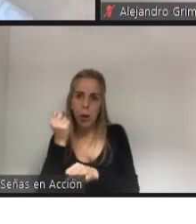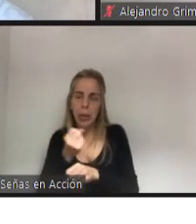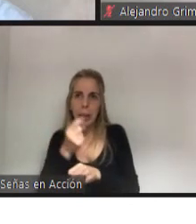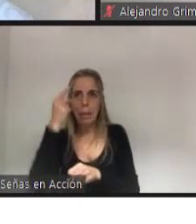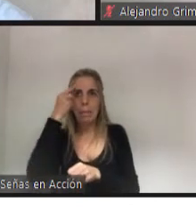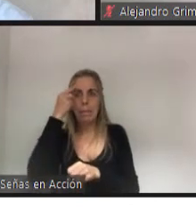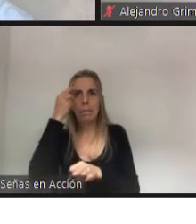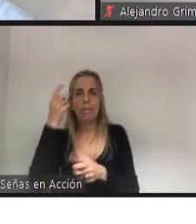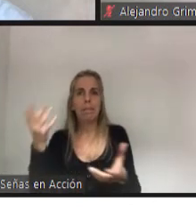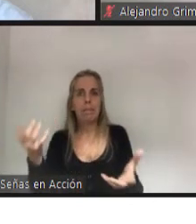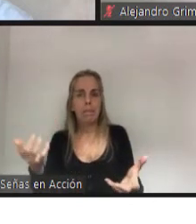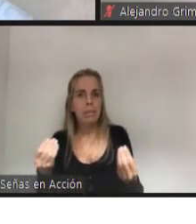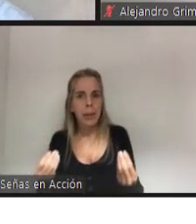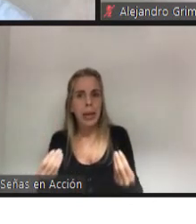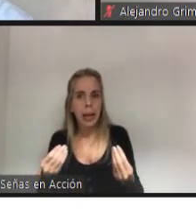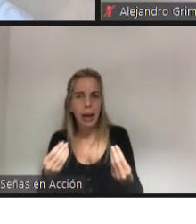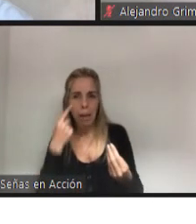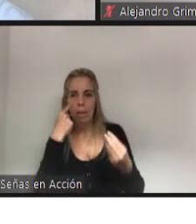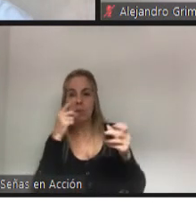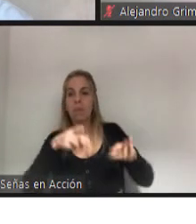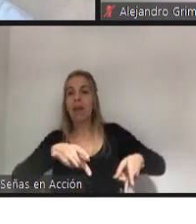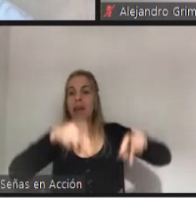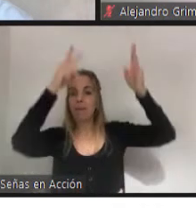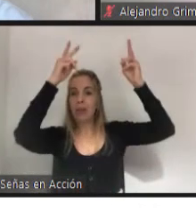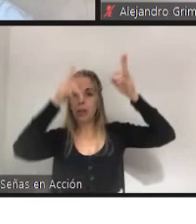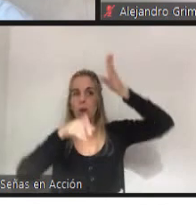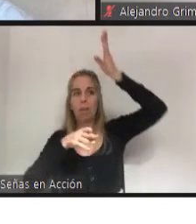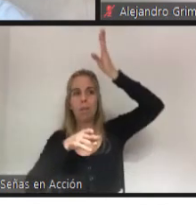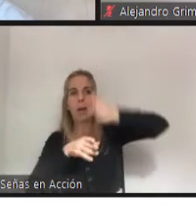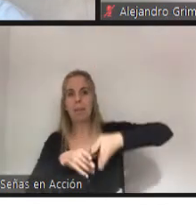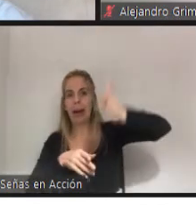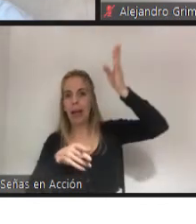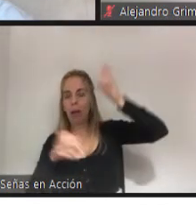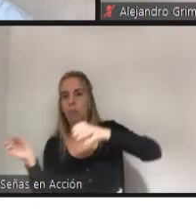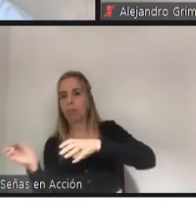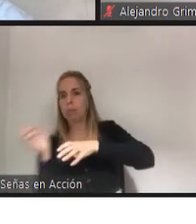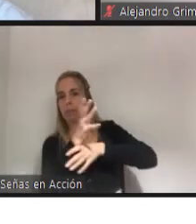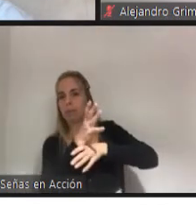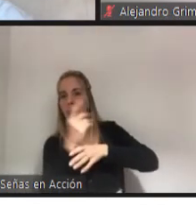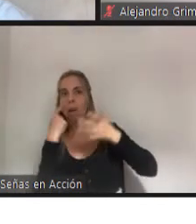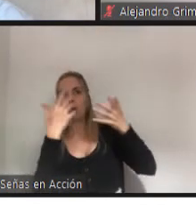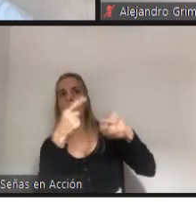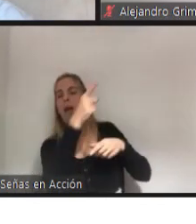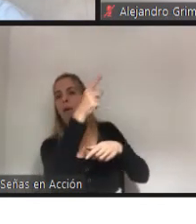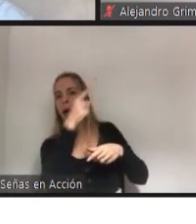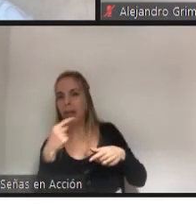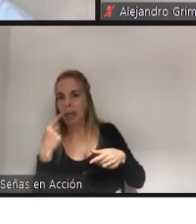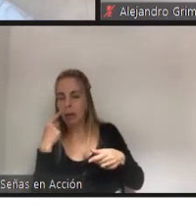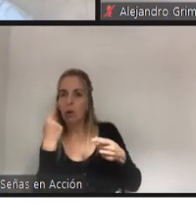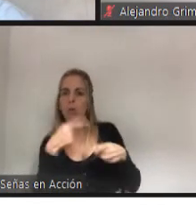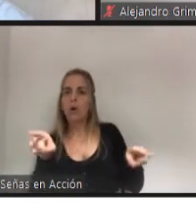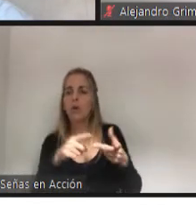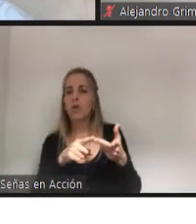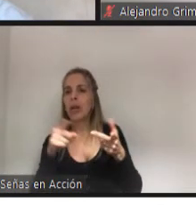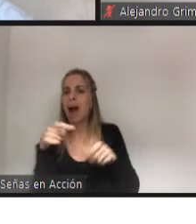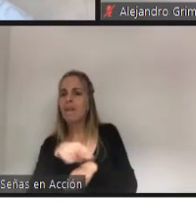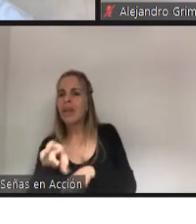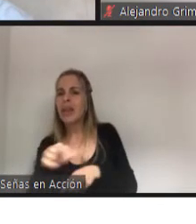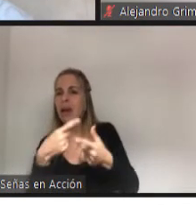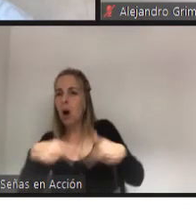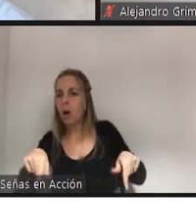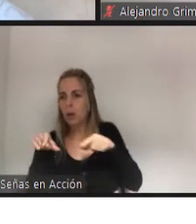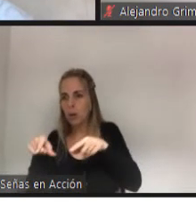something fundamental where projections were placed on buildings, and they